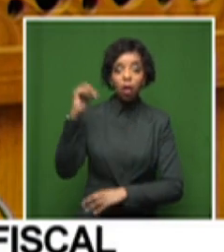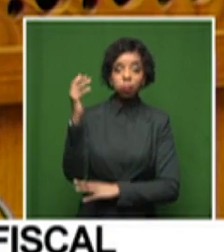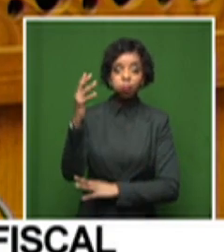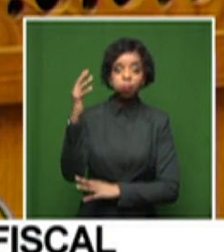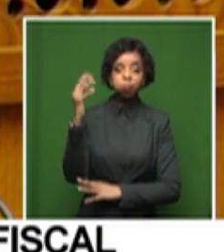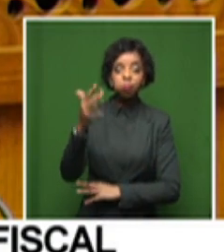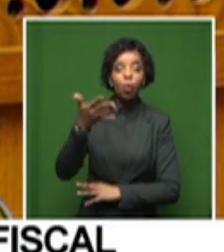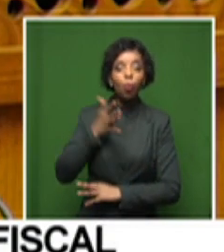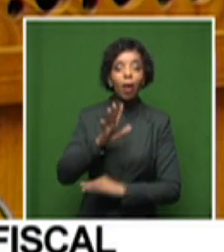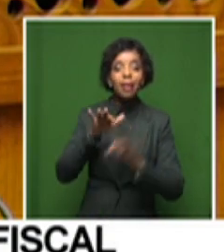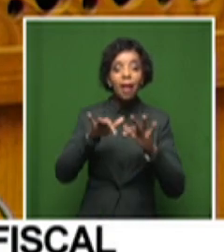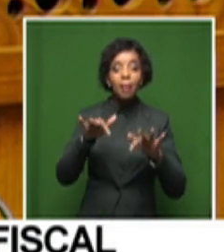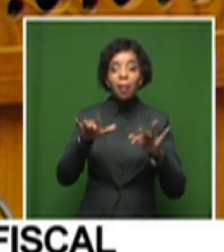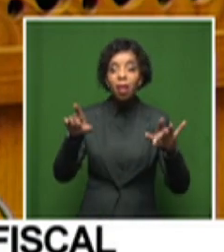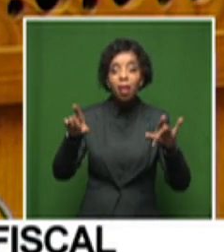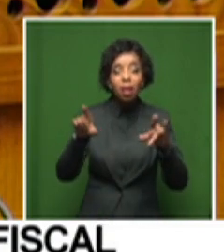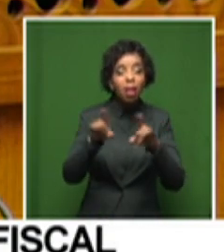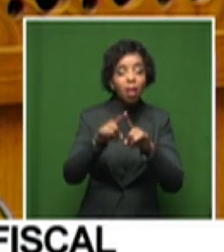seekers.